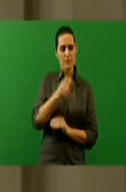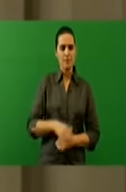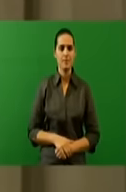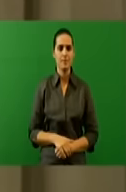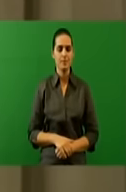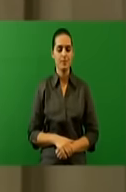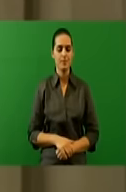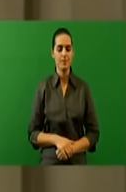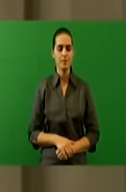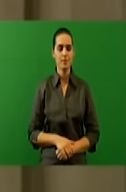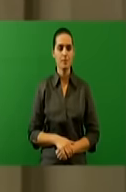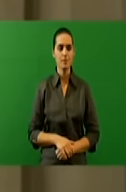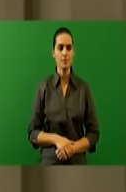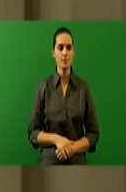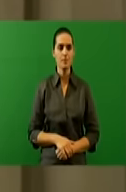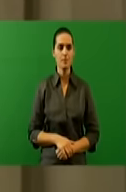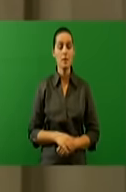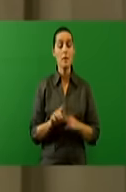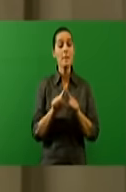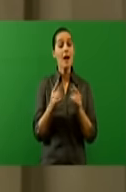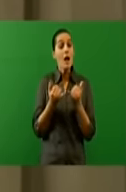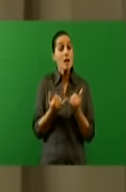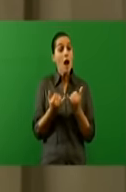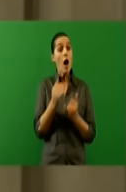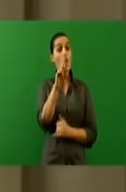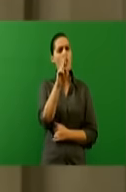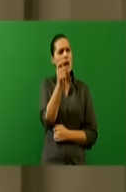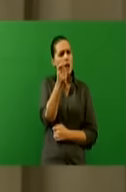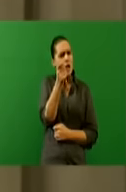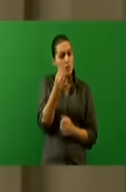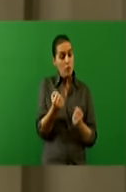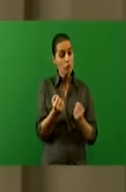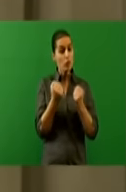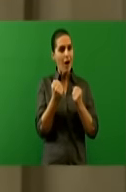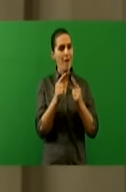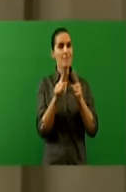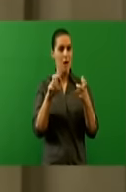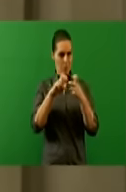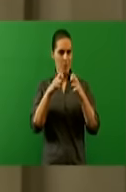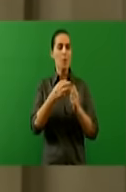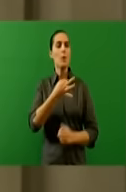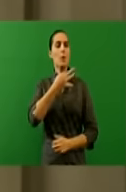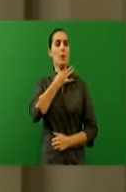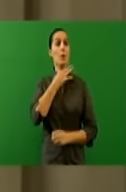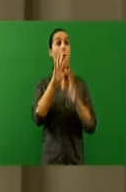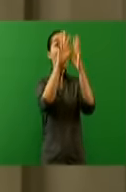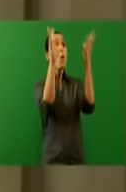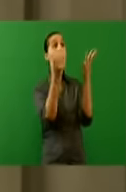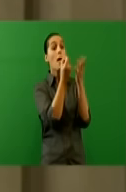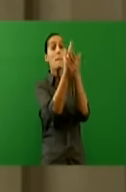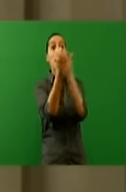April. Despite this recent strength, the rand remains vulnerable to possible risk-off global